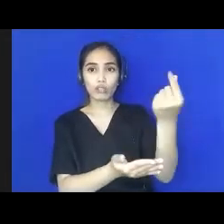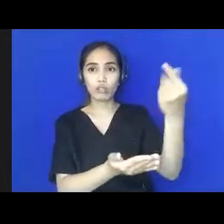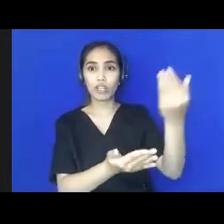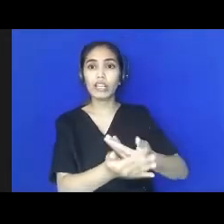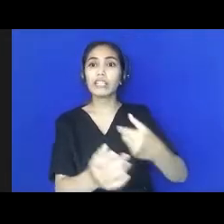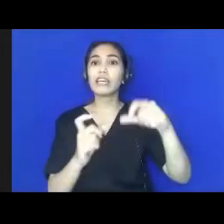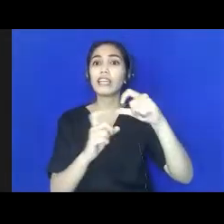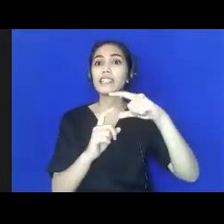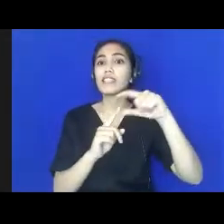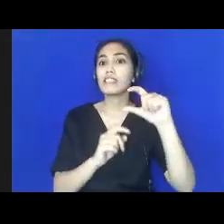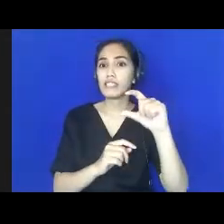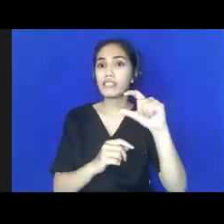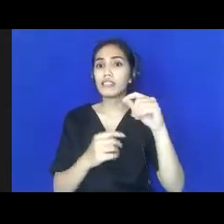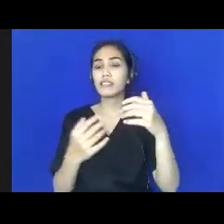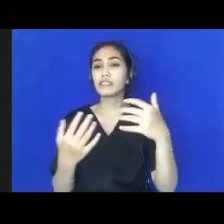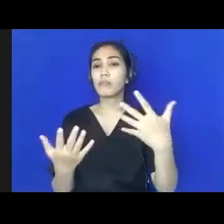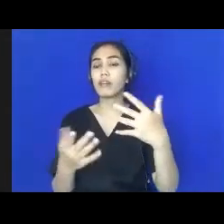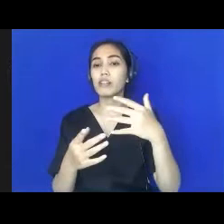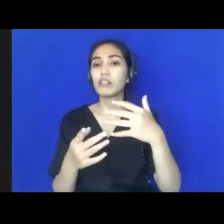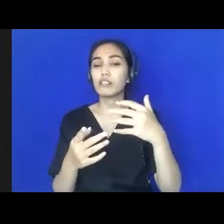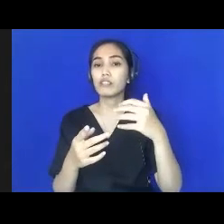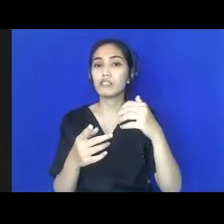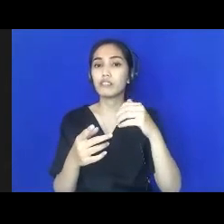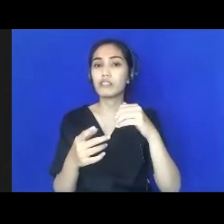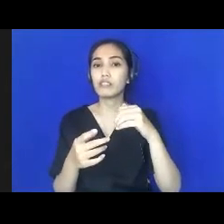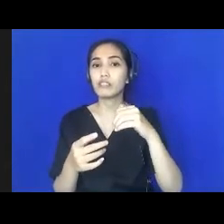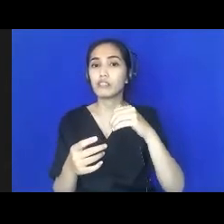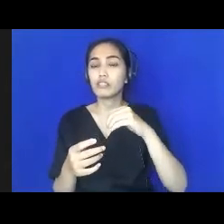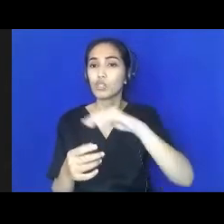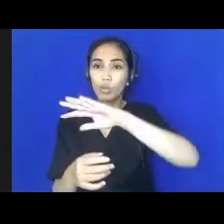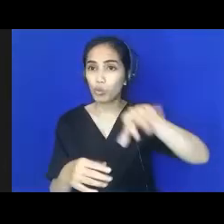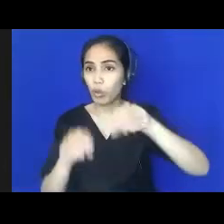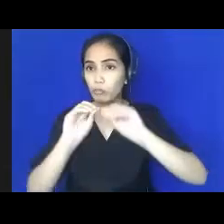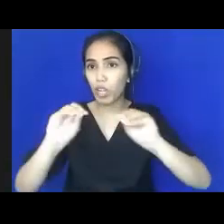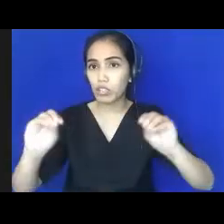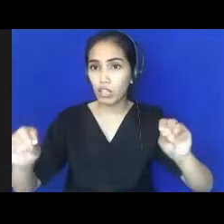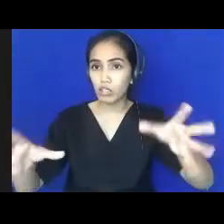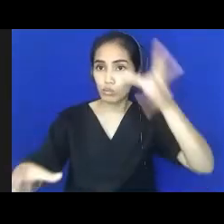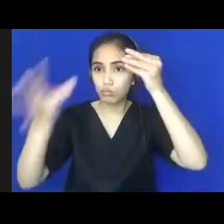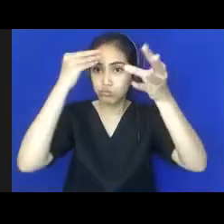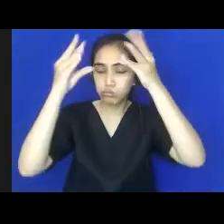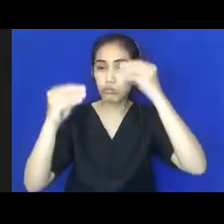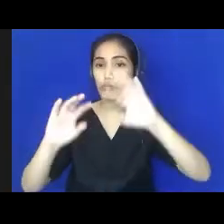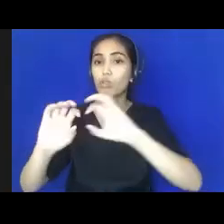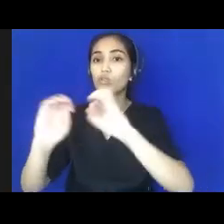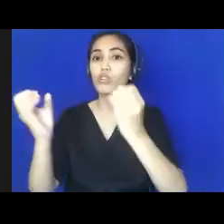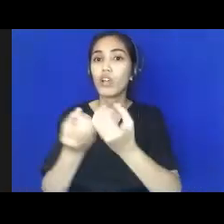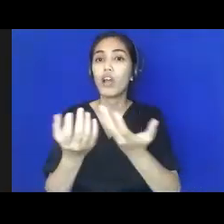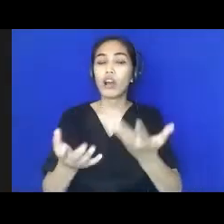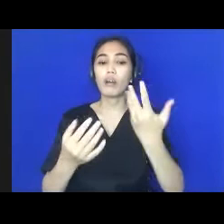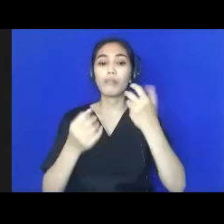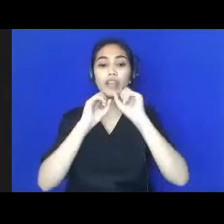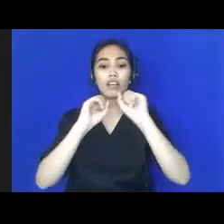and Nutrition International worldwide, all the lessons learned from those organisations and what they'd done for